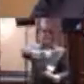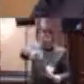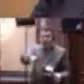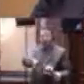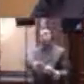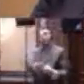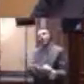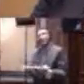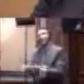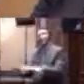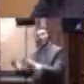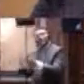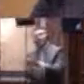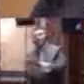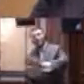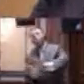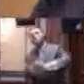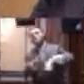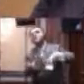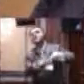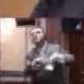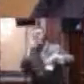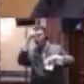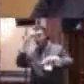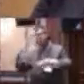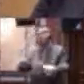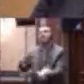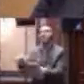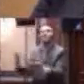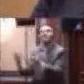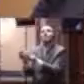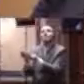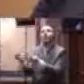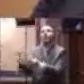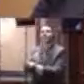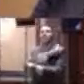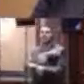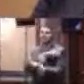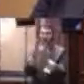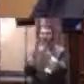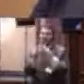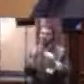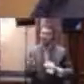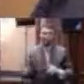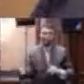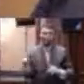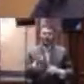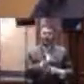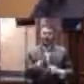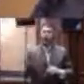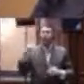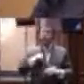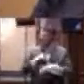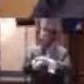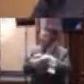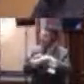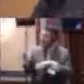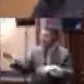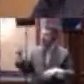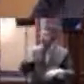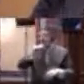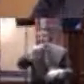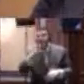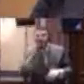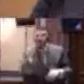threat like Jordan does. And therefore, I really believe that our foreign policy should